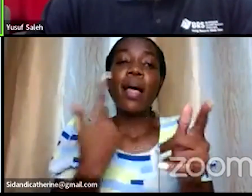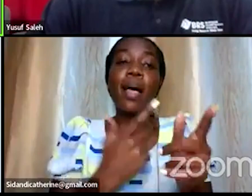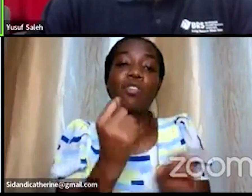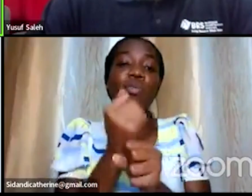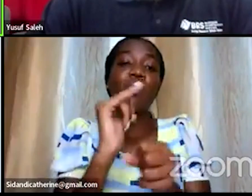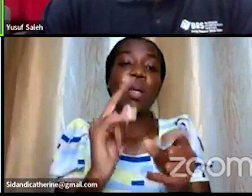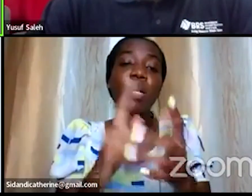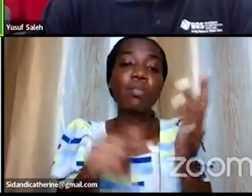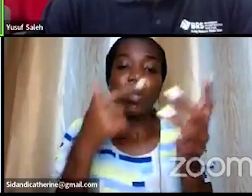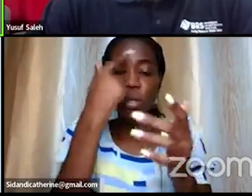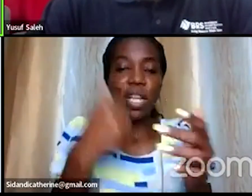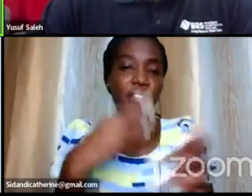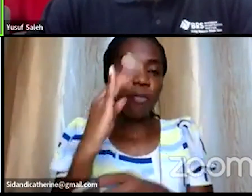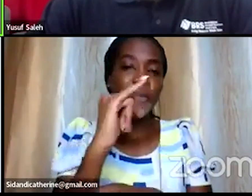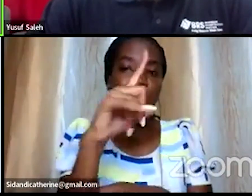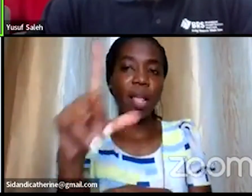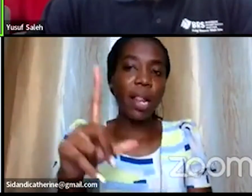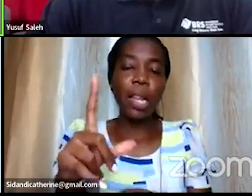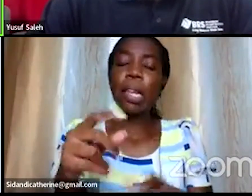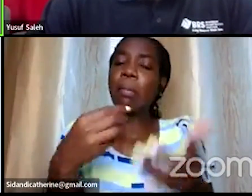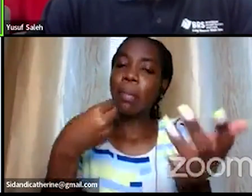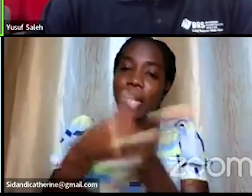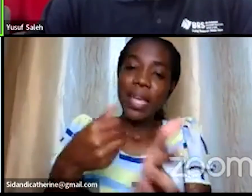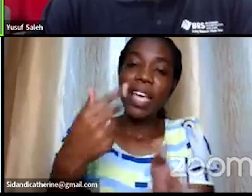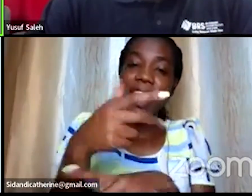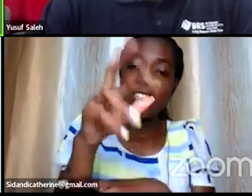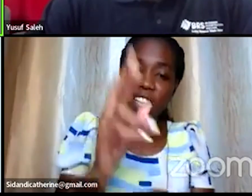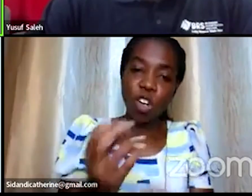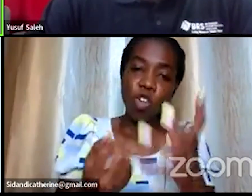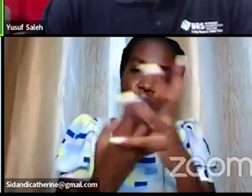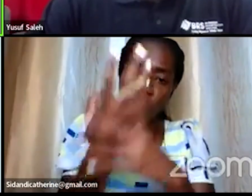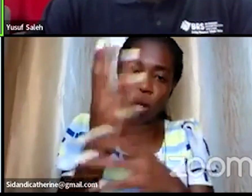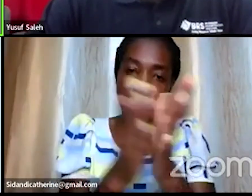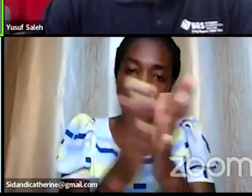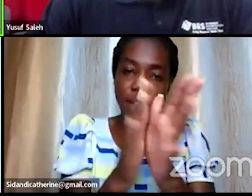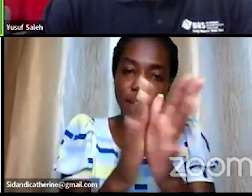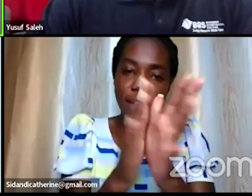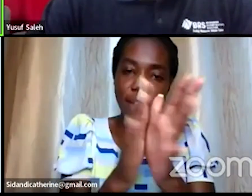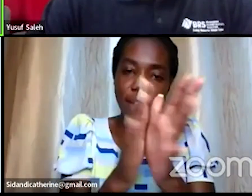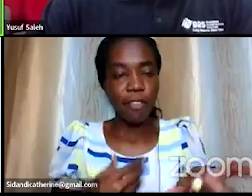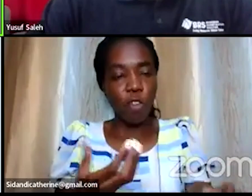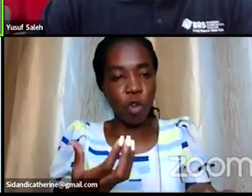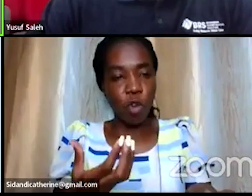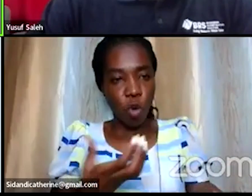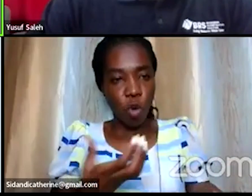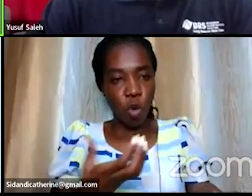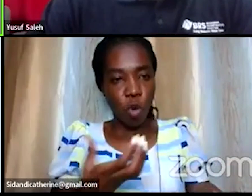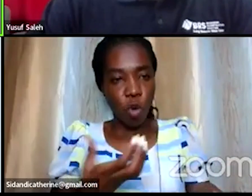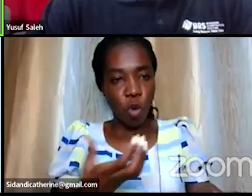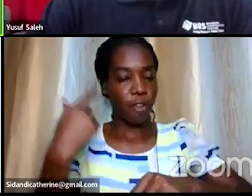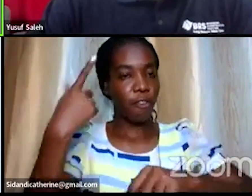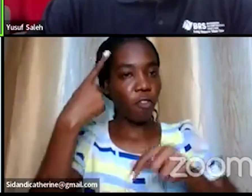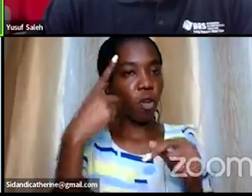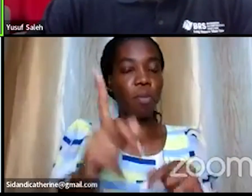pay, we have the HR to grow, and we also have our own selves to